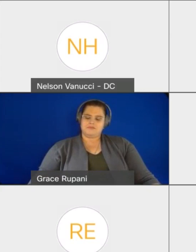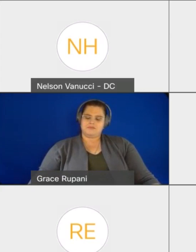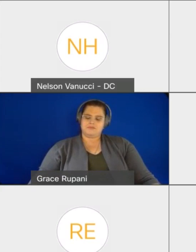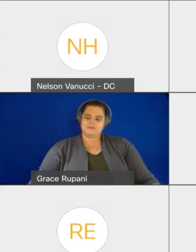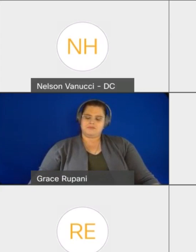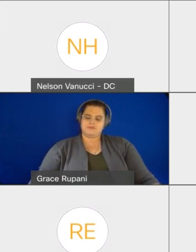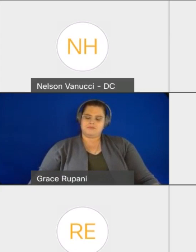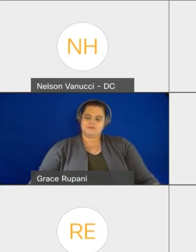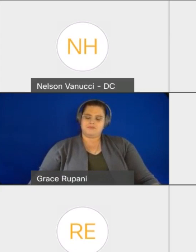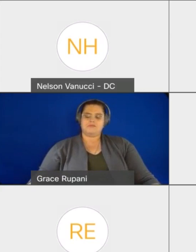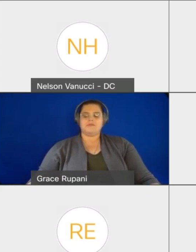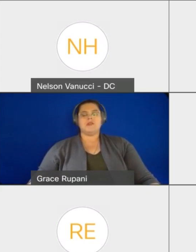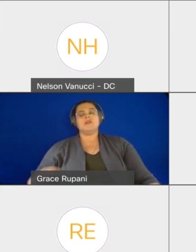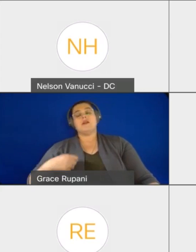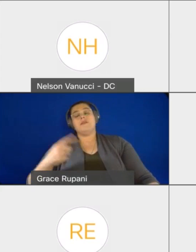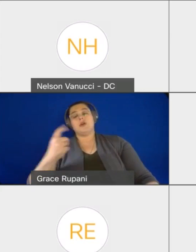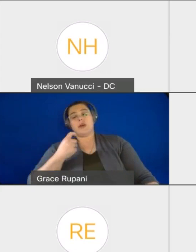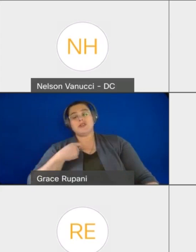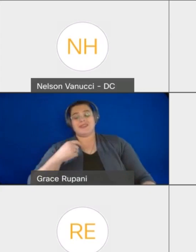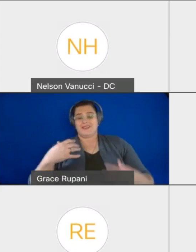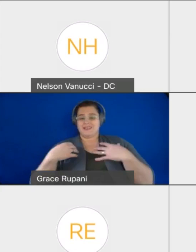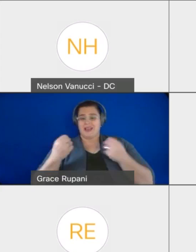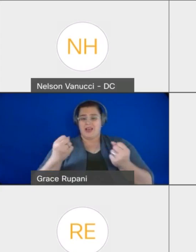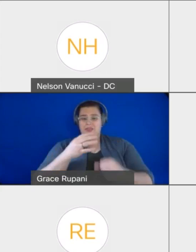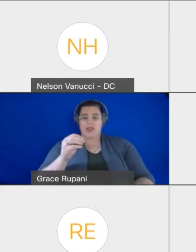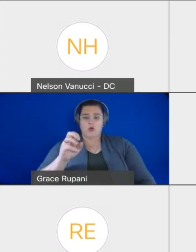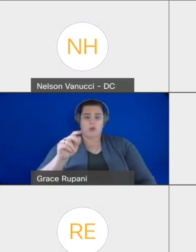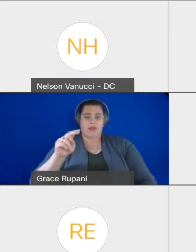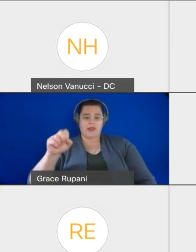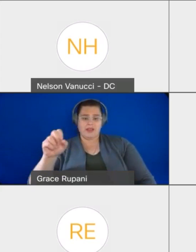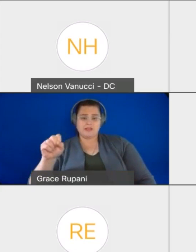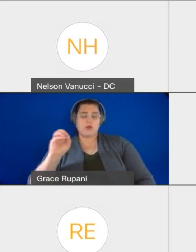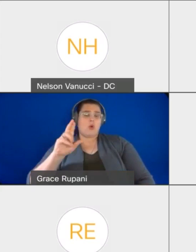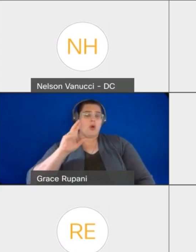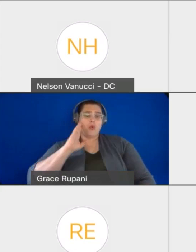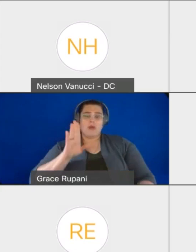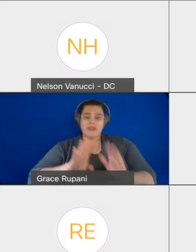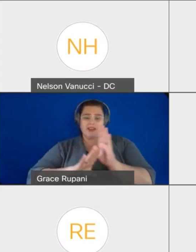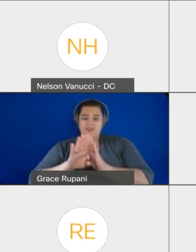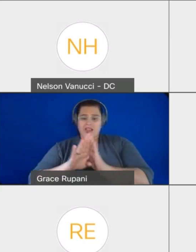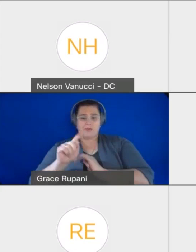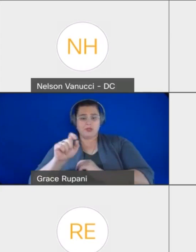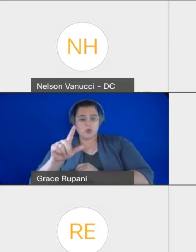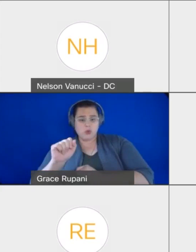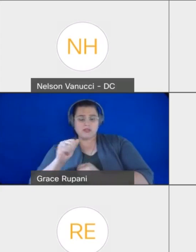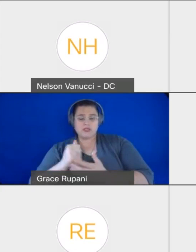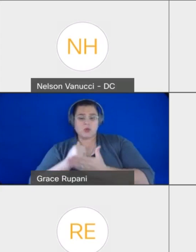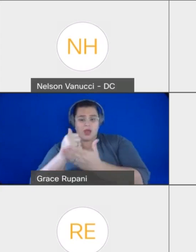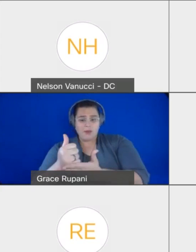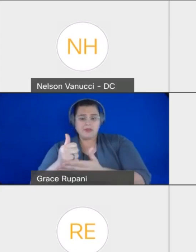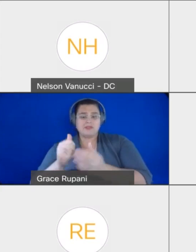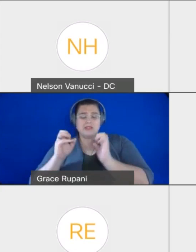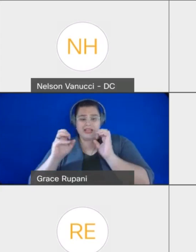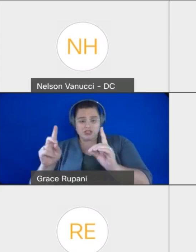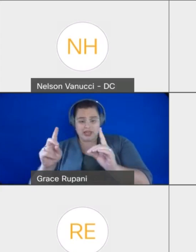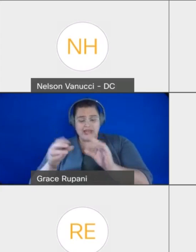they develop tools to help us with education for people regarding consent for the vaccine? And I think that's a really good thing for us